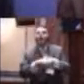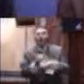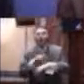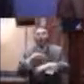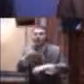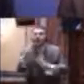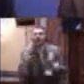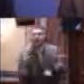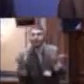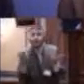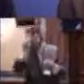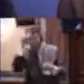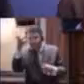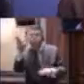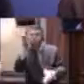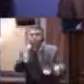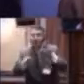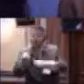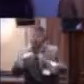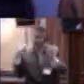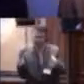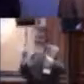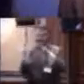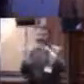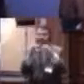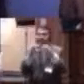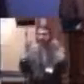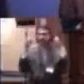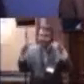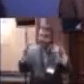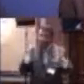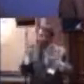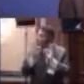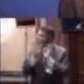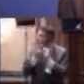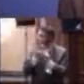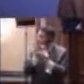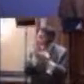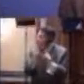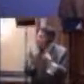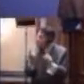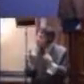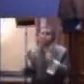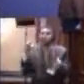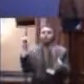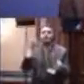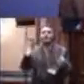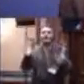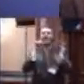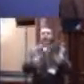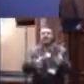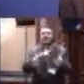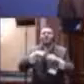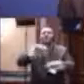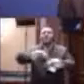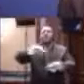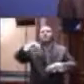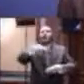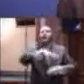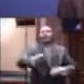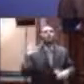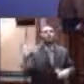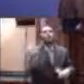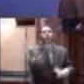final analysis, also to think what suits our local context, but what before what and what after what is something that we're